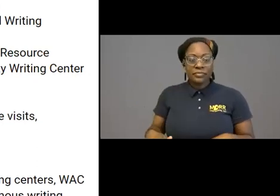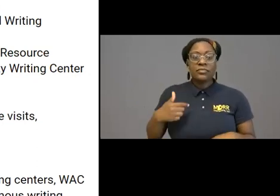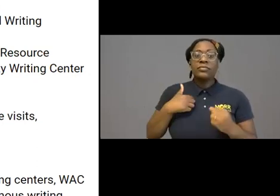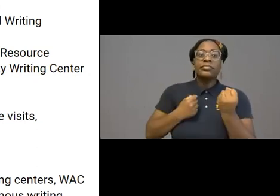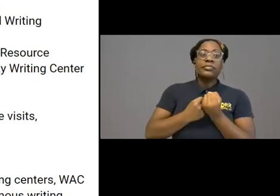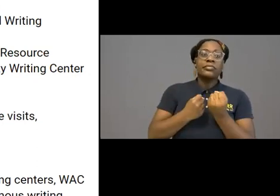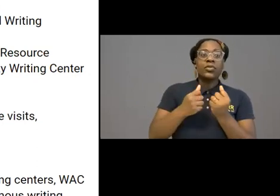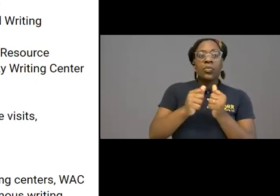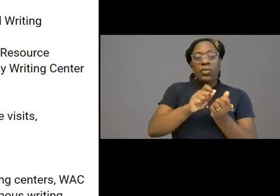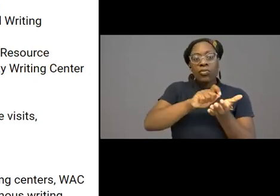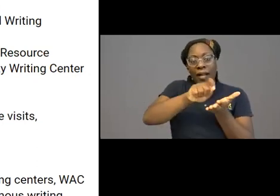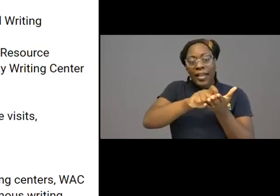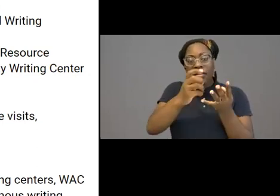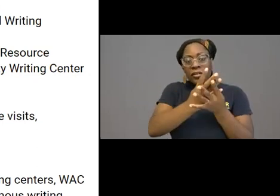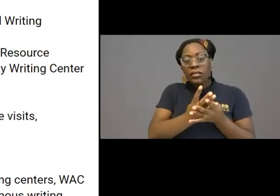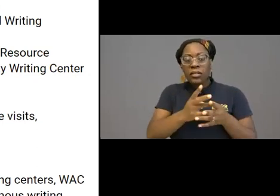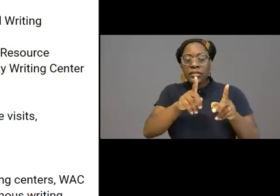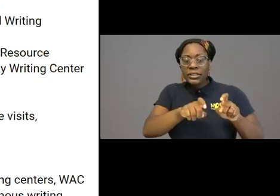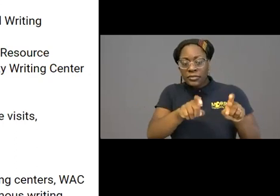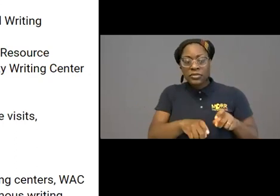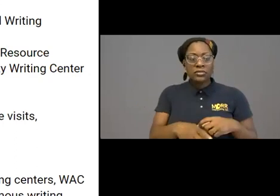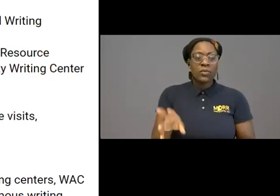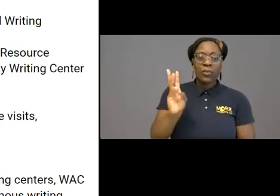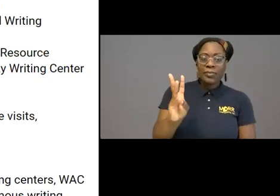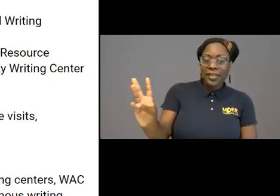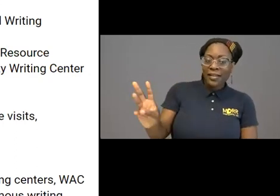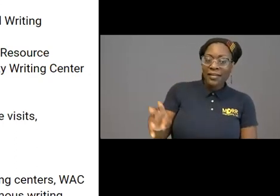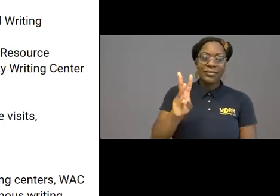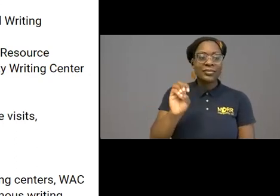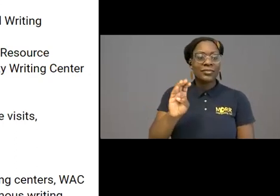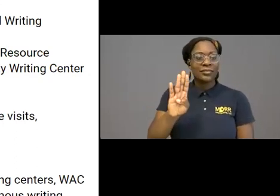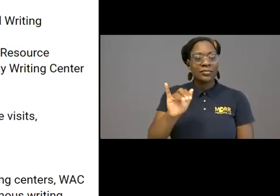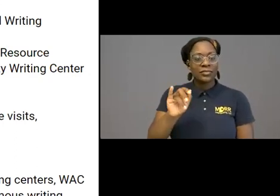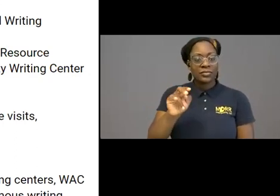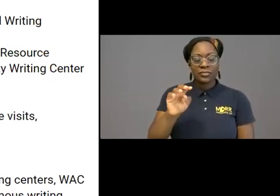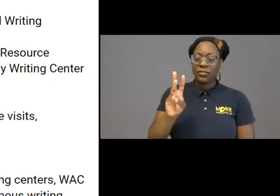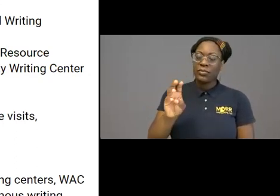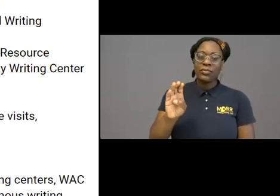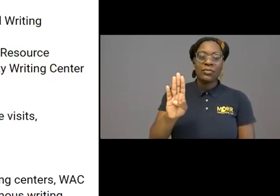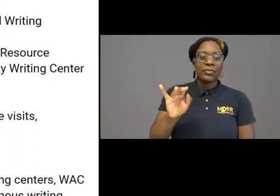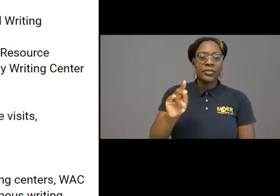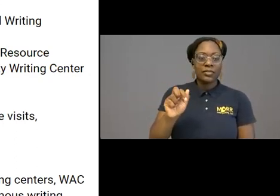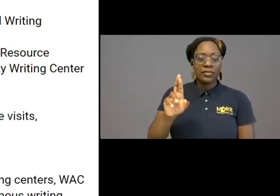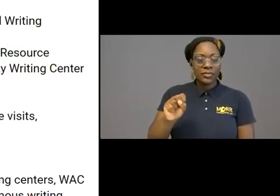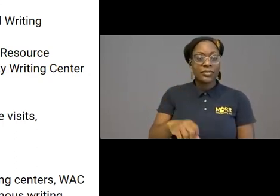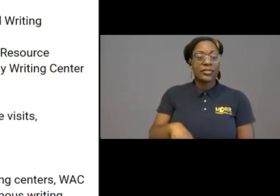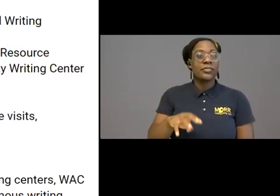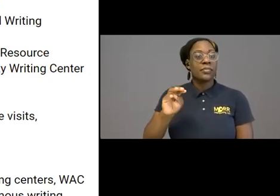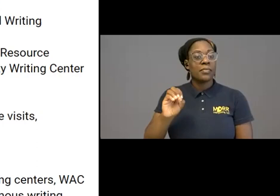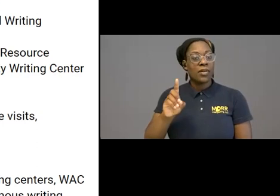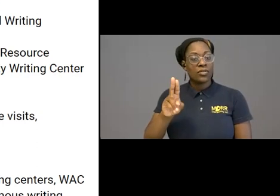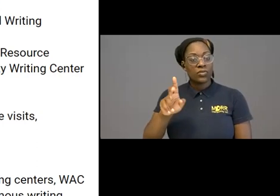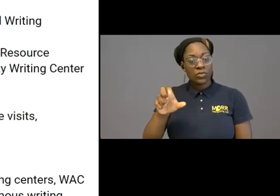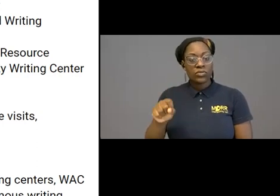our interactive modules, and our synchronous course visits. Walden also has residencies, both online and in